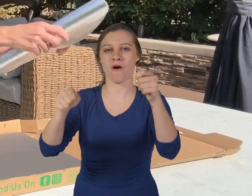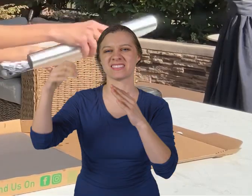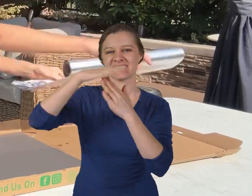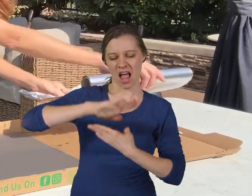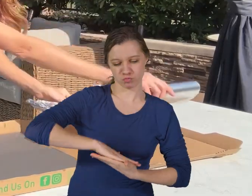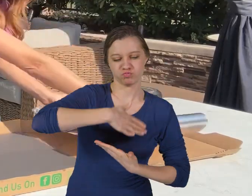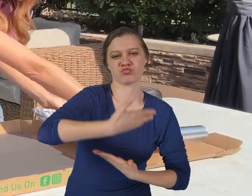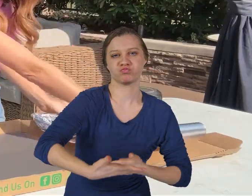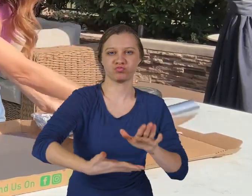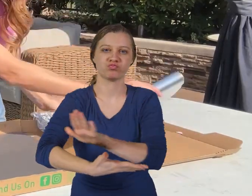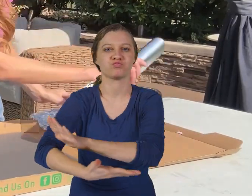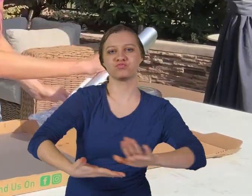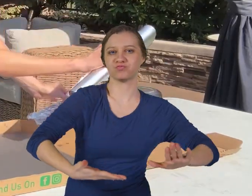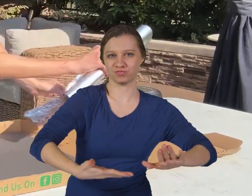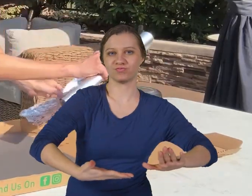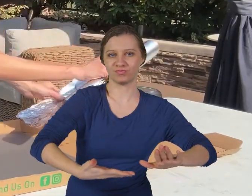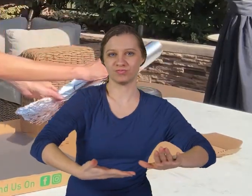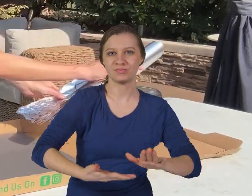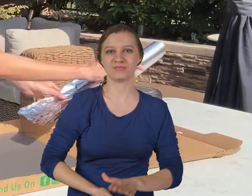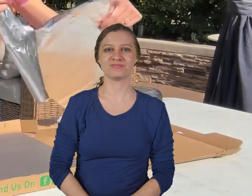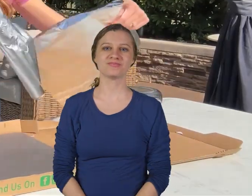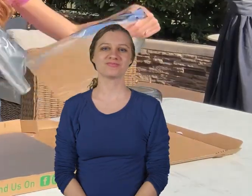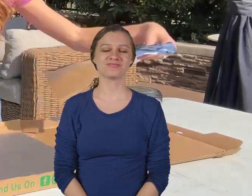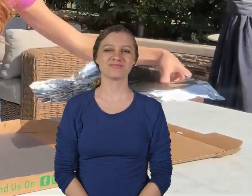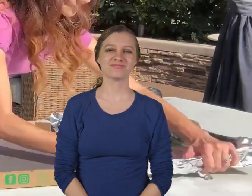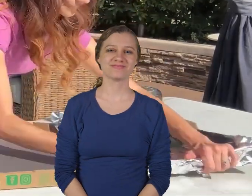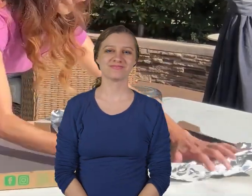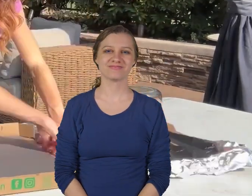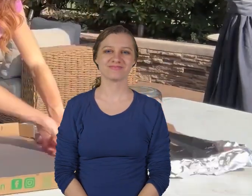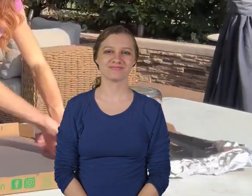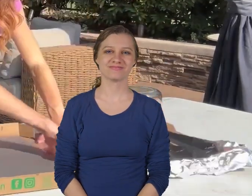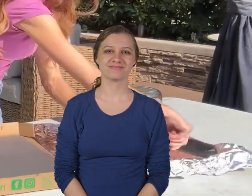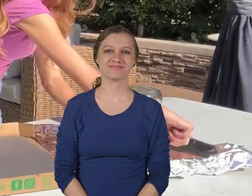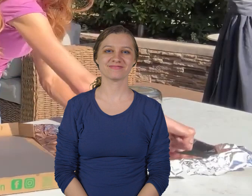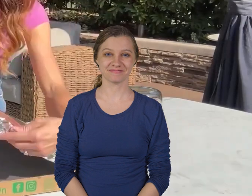our tin foil on the top part of our pizza box.